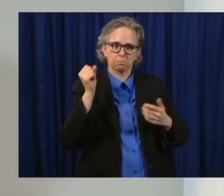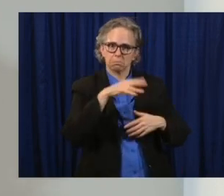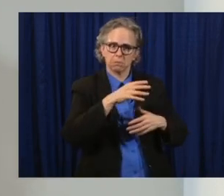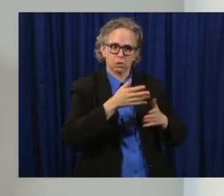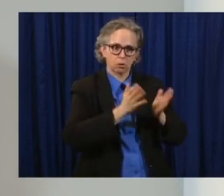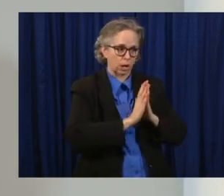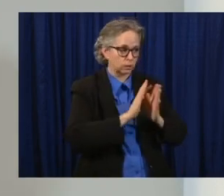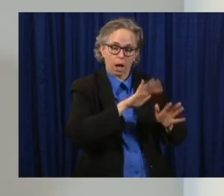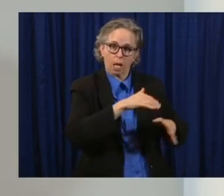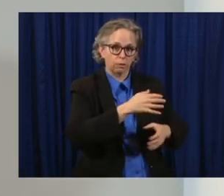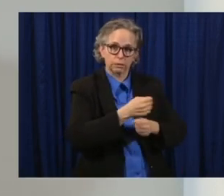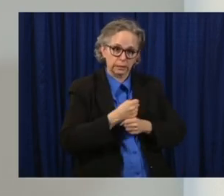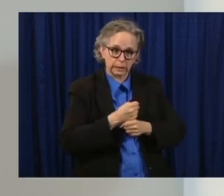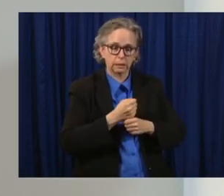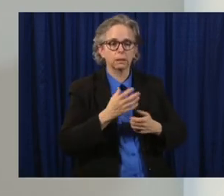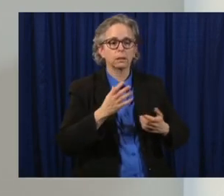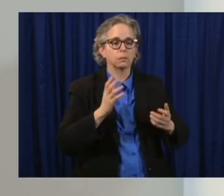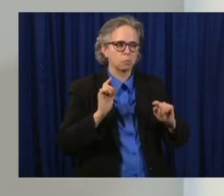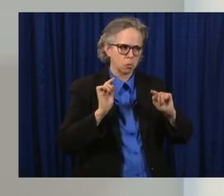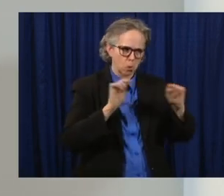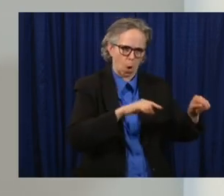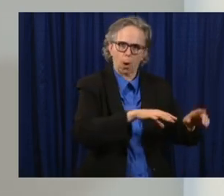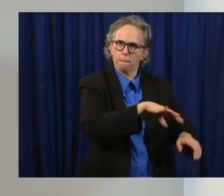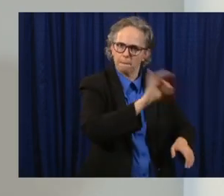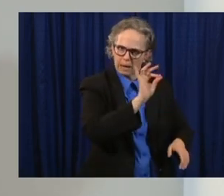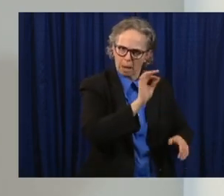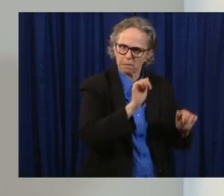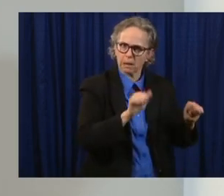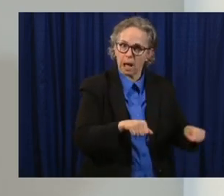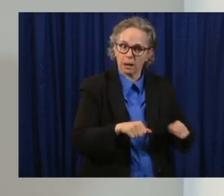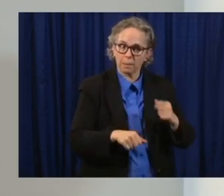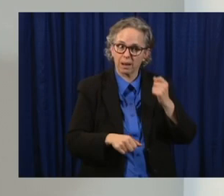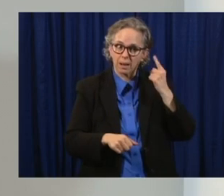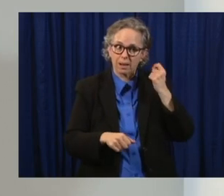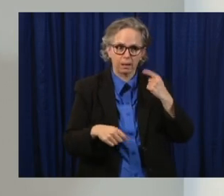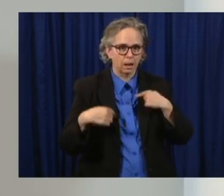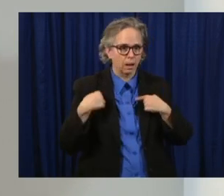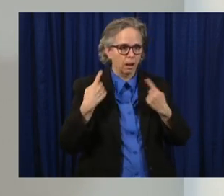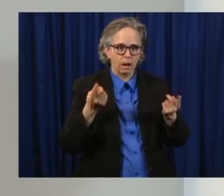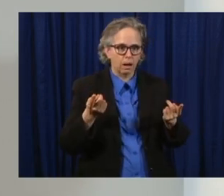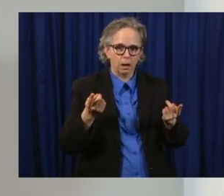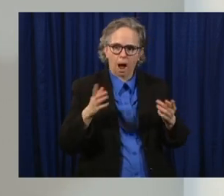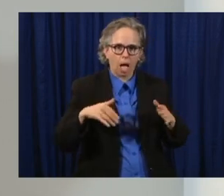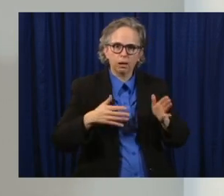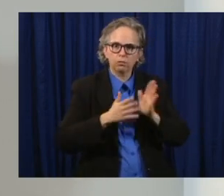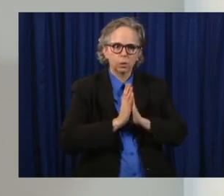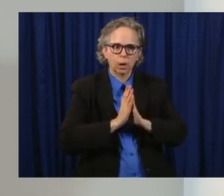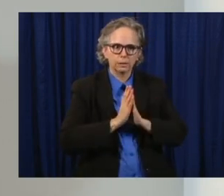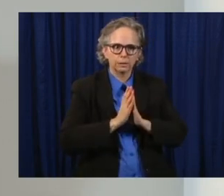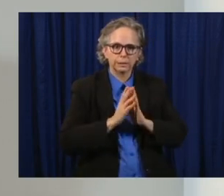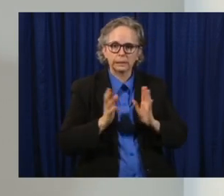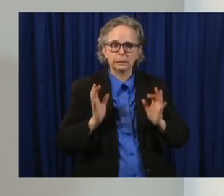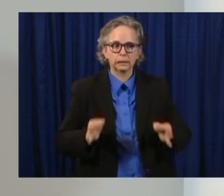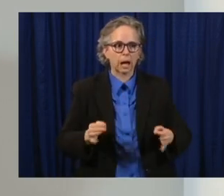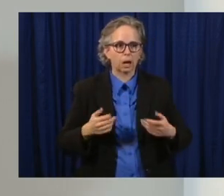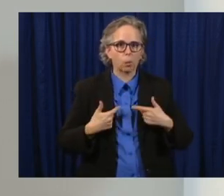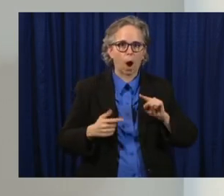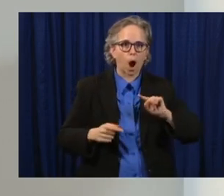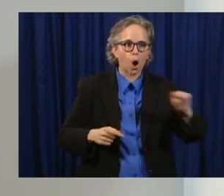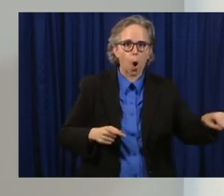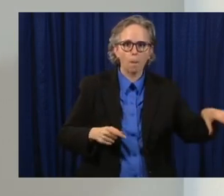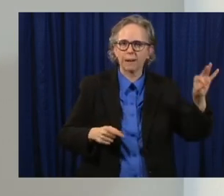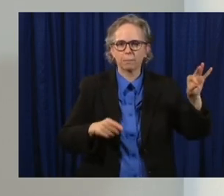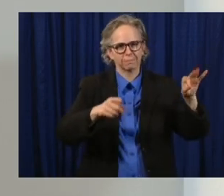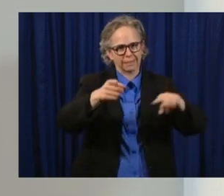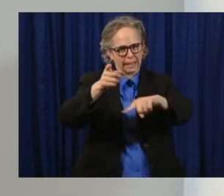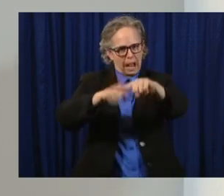provisional ballot. But if you have not requested an absentee ballot, don't think that you're going to go to the Board of Elections and get one. That's not how it works. It's only